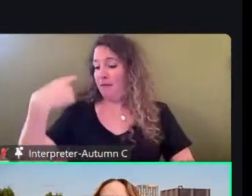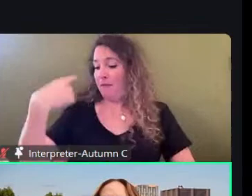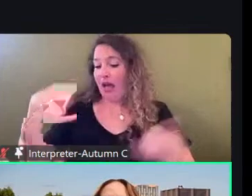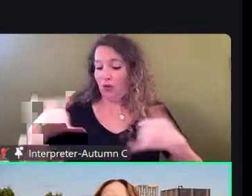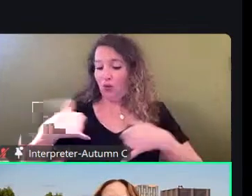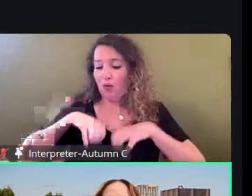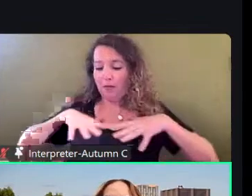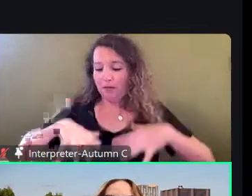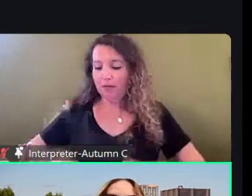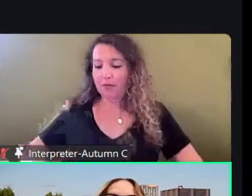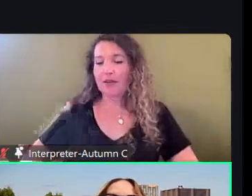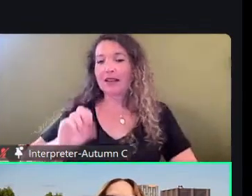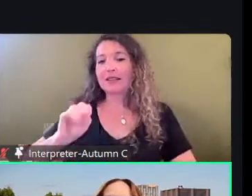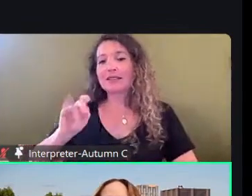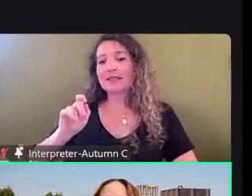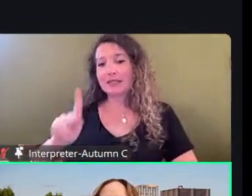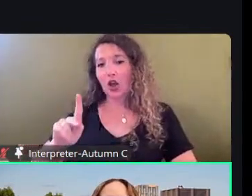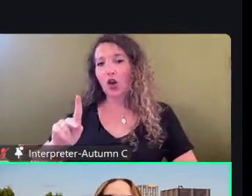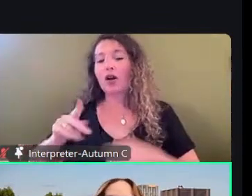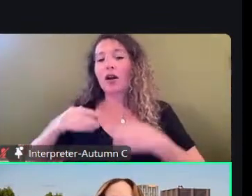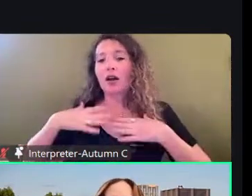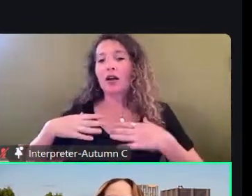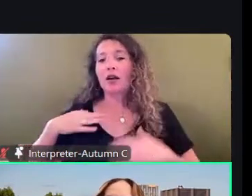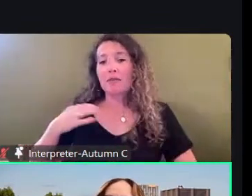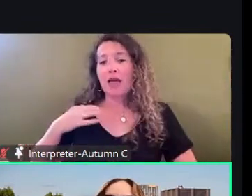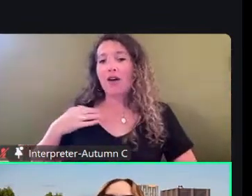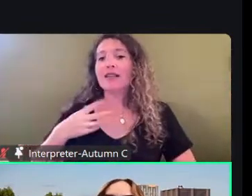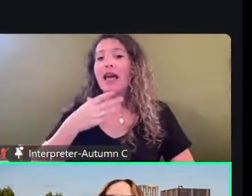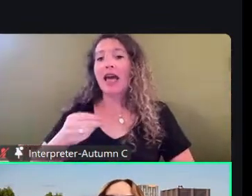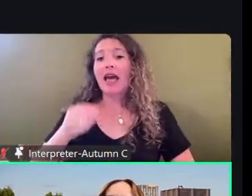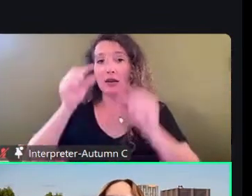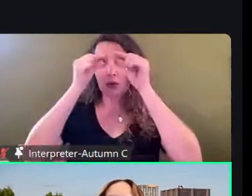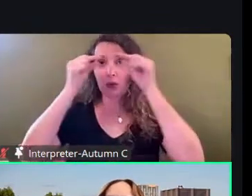blouse and I'm wearing black cat-eye framed eyeglasses.